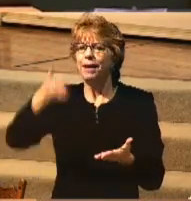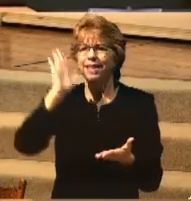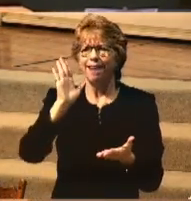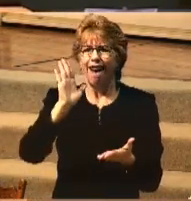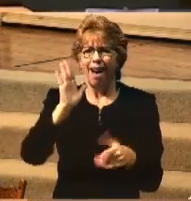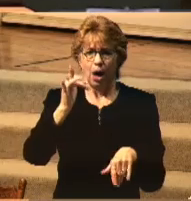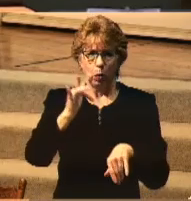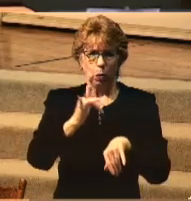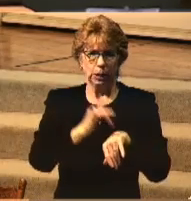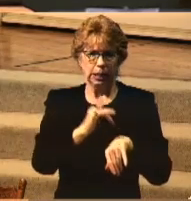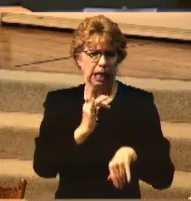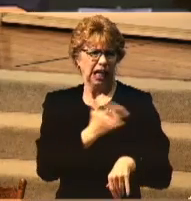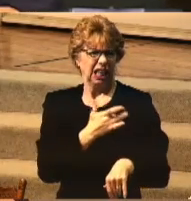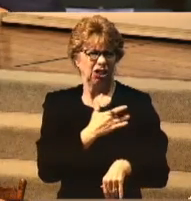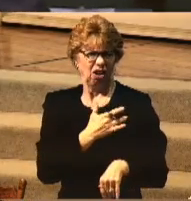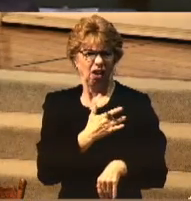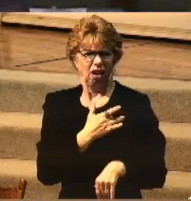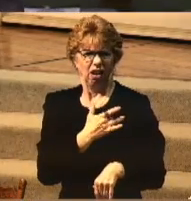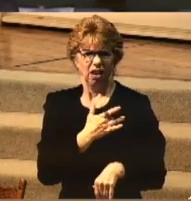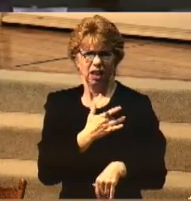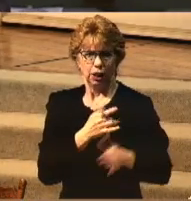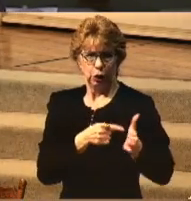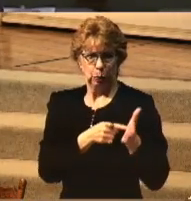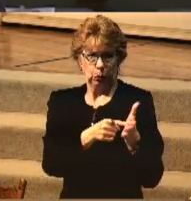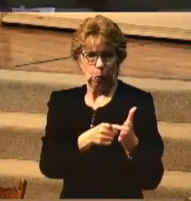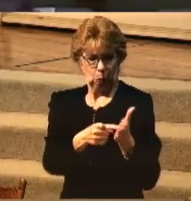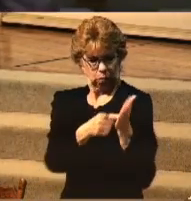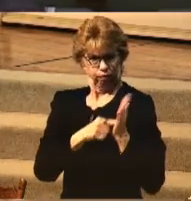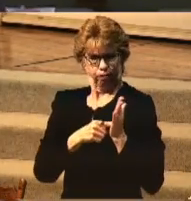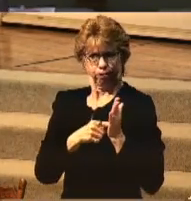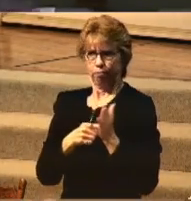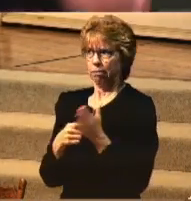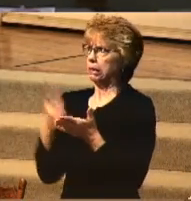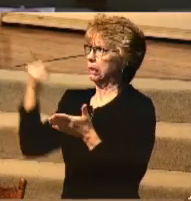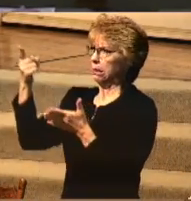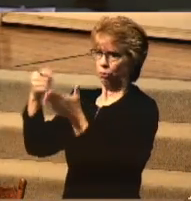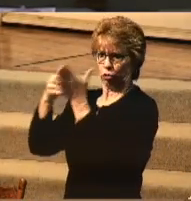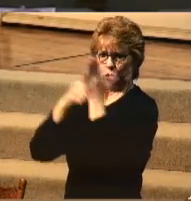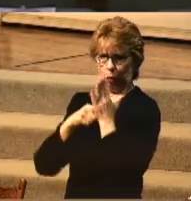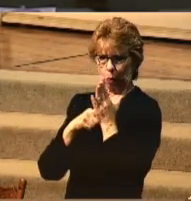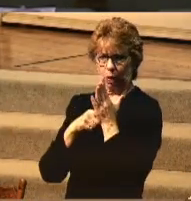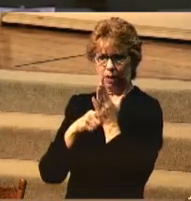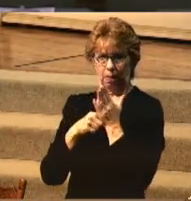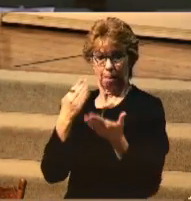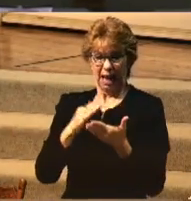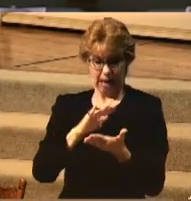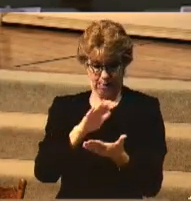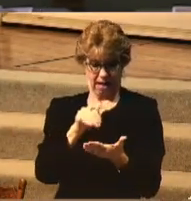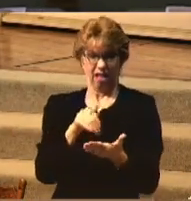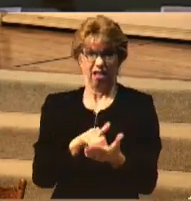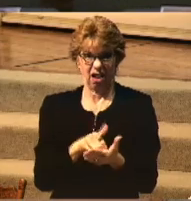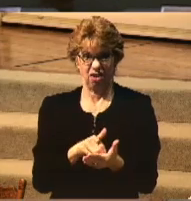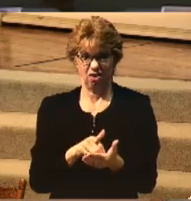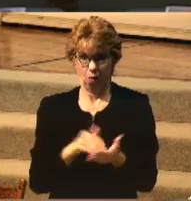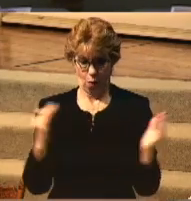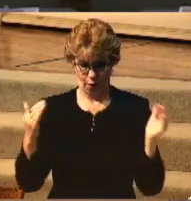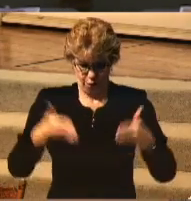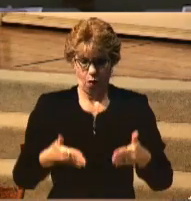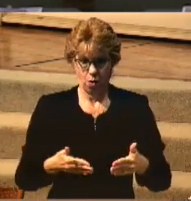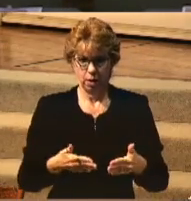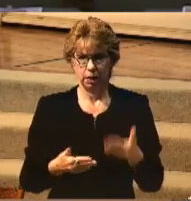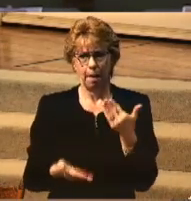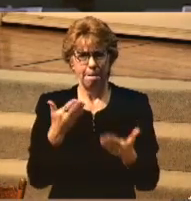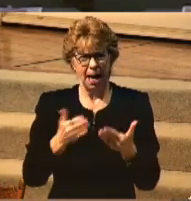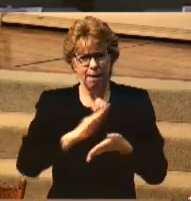in our heart, in our life, something that may be the center, the focus, something that might become